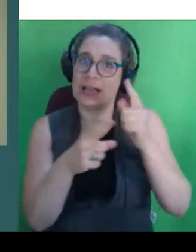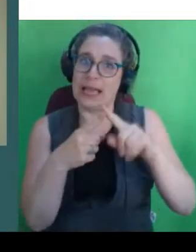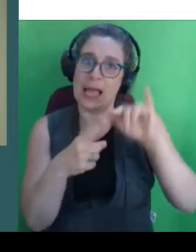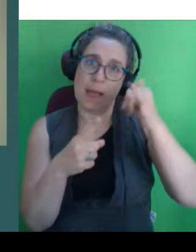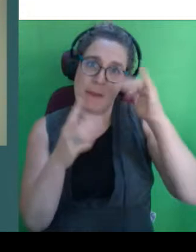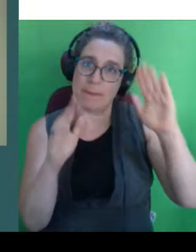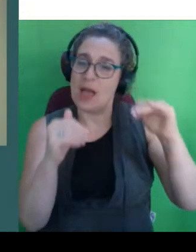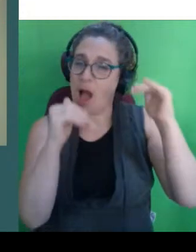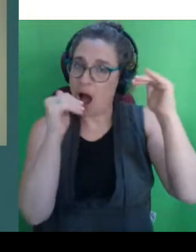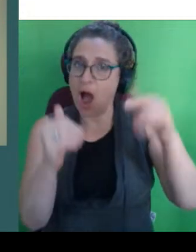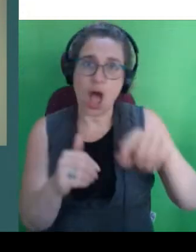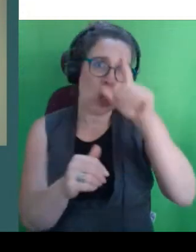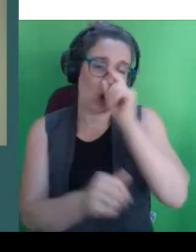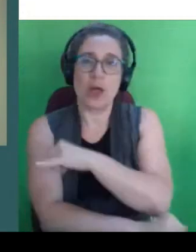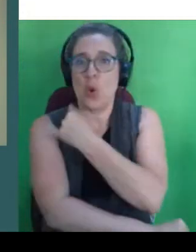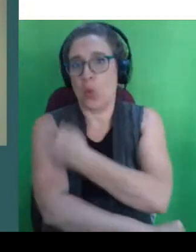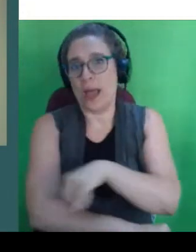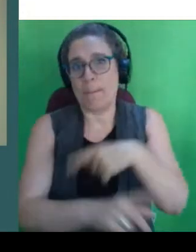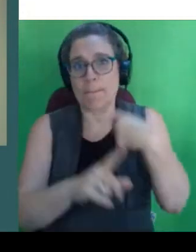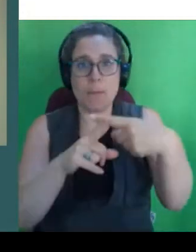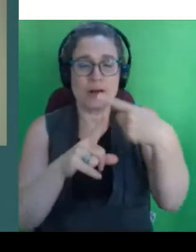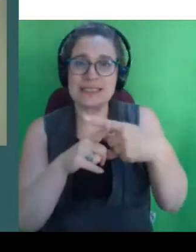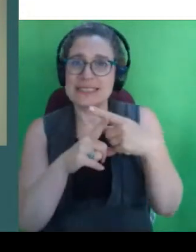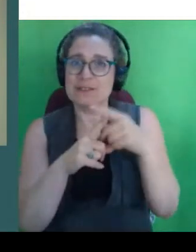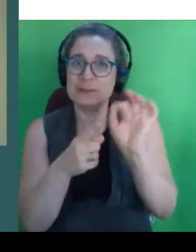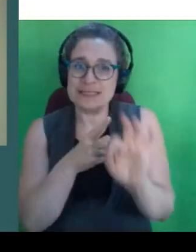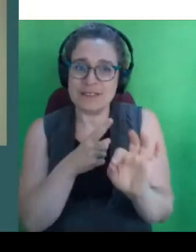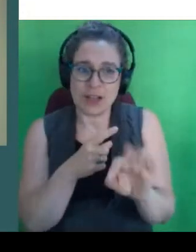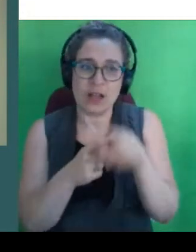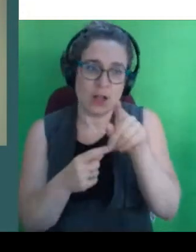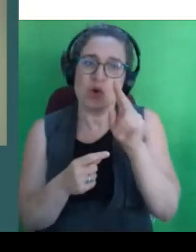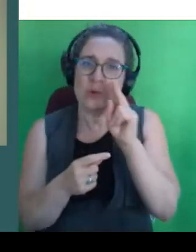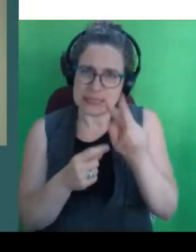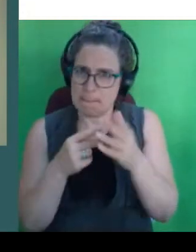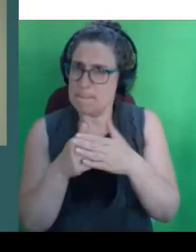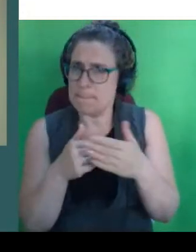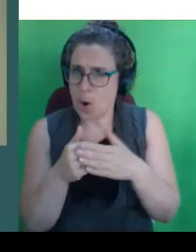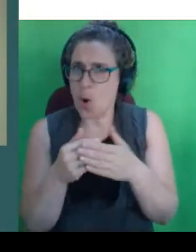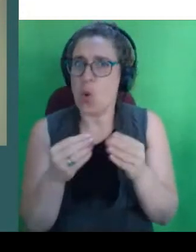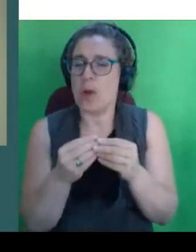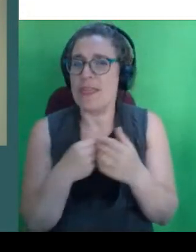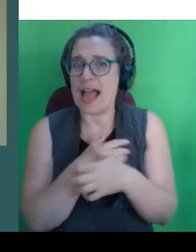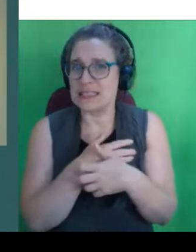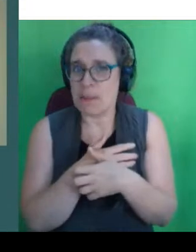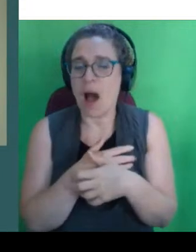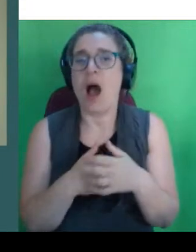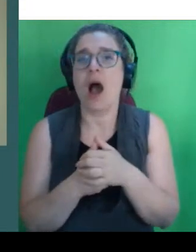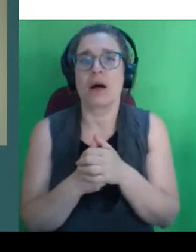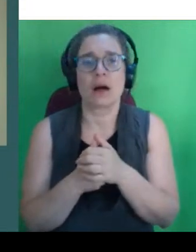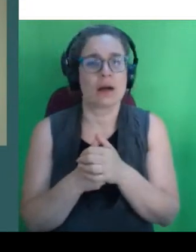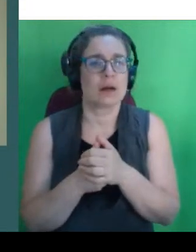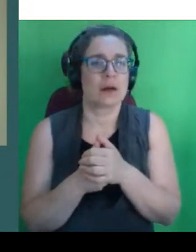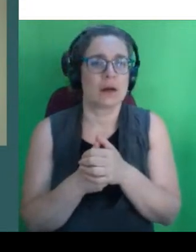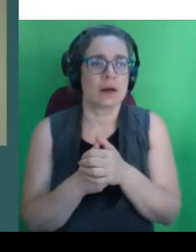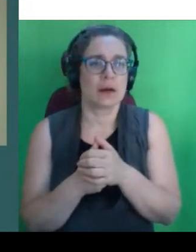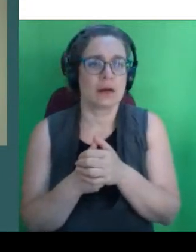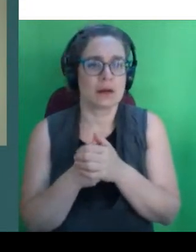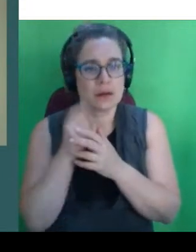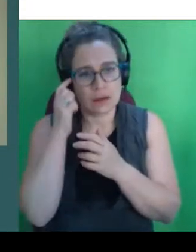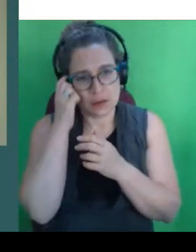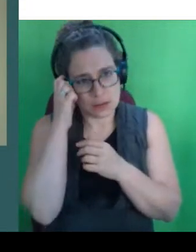positive specific IgE. You see more of it in eczema. I think it will